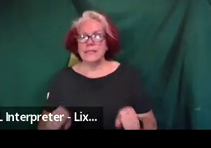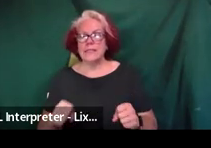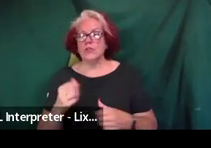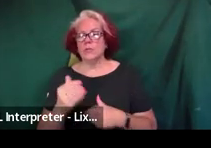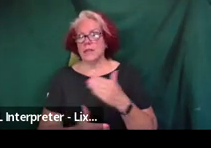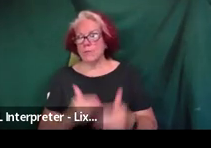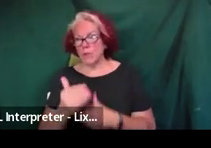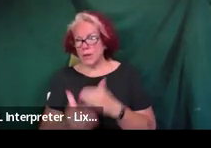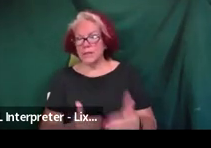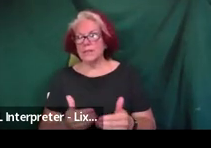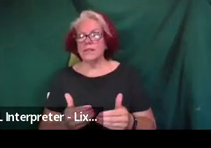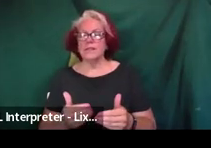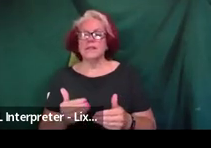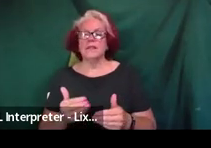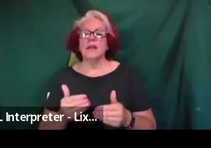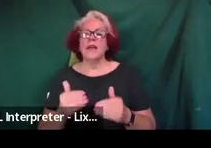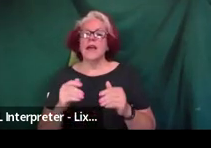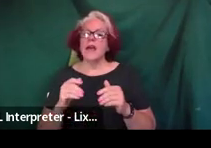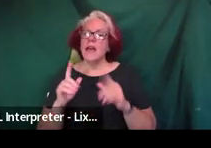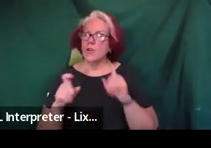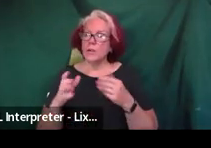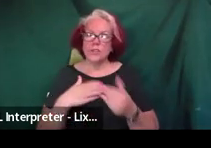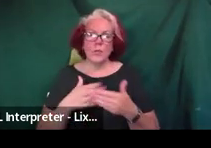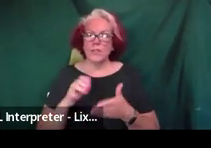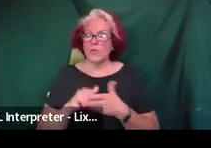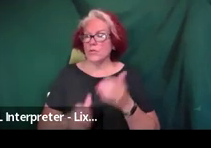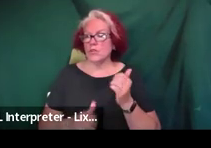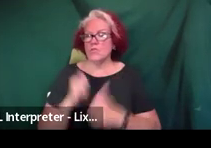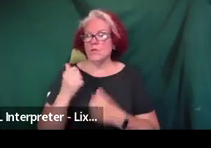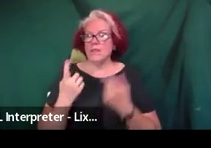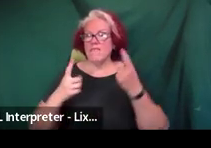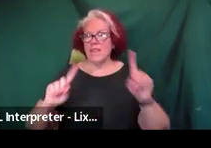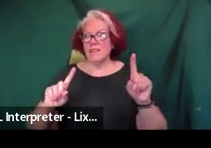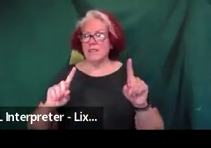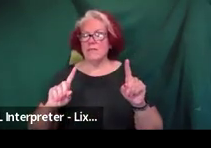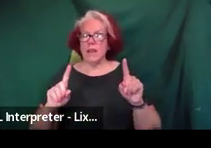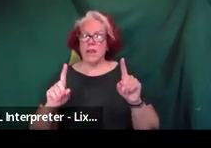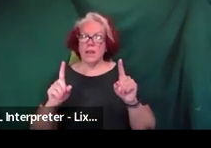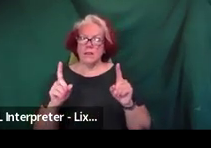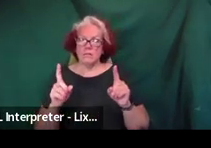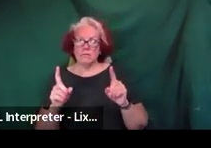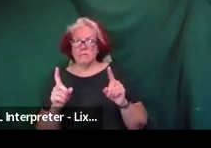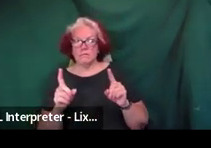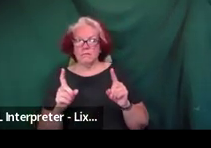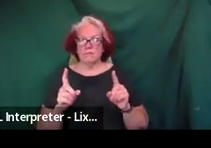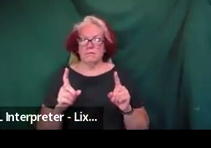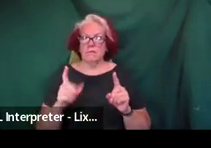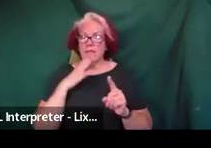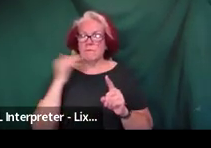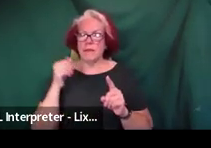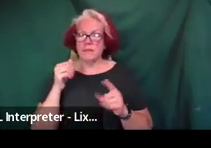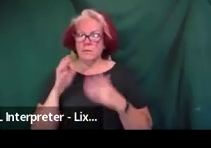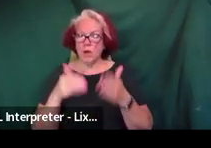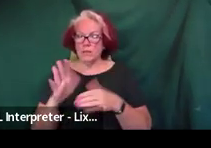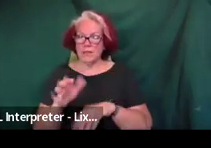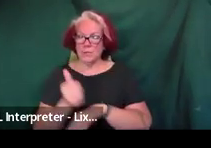and procedures and questioning whether or not those are the most effective and efficient practices or processes to have in place. And when